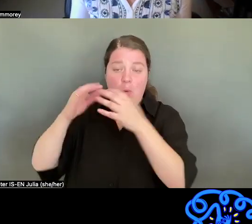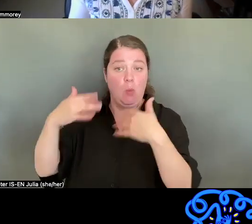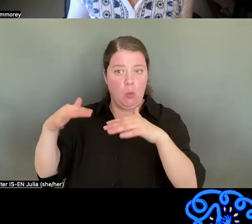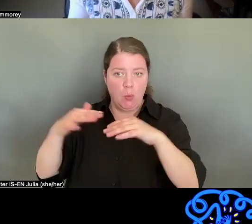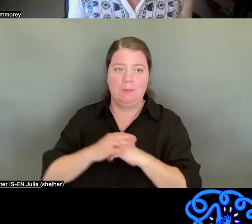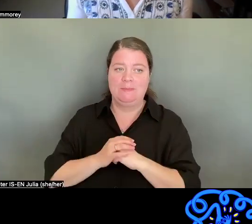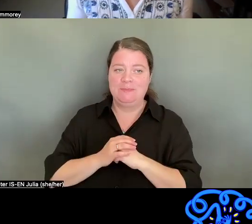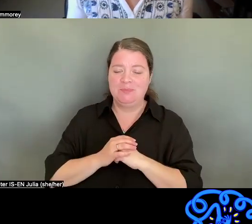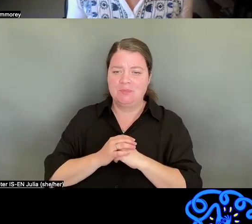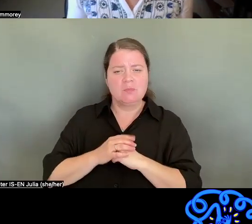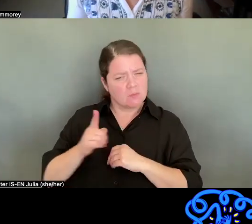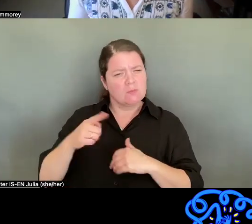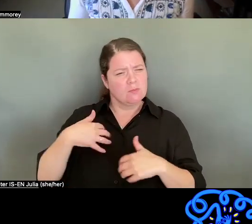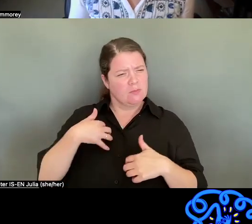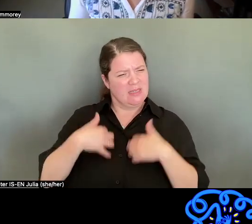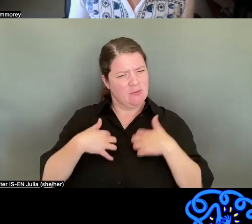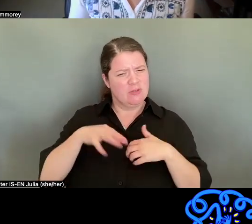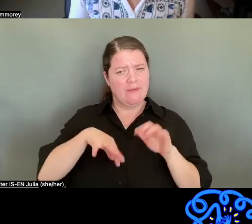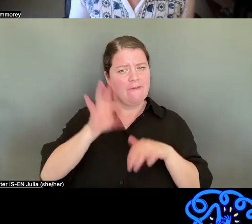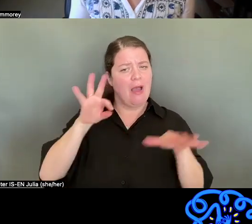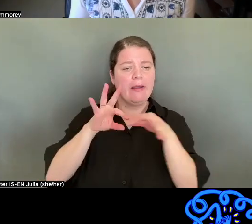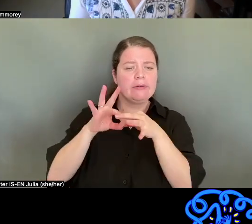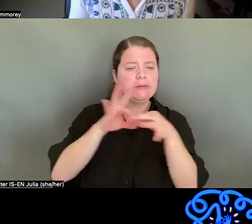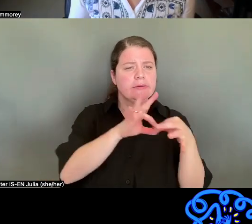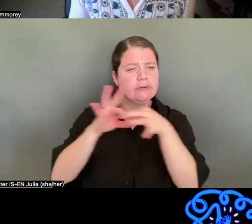is interesting in part